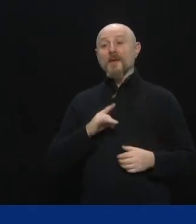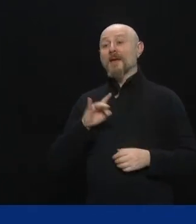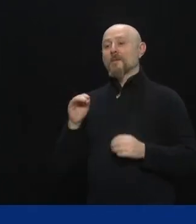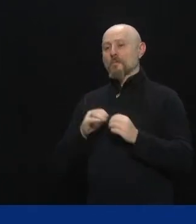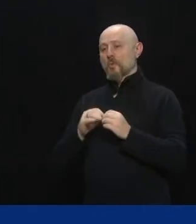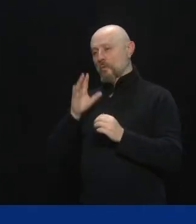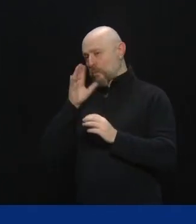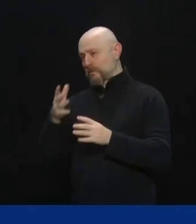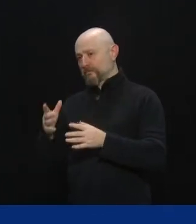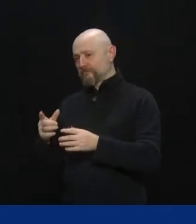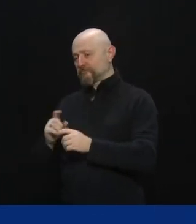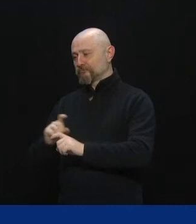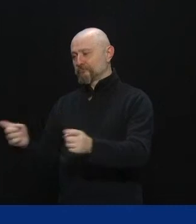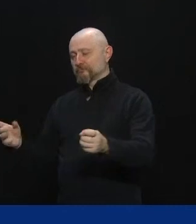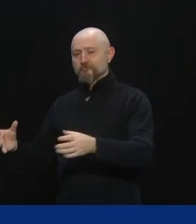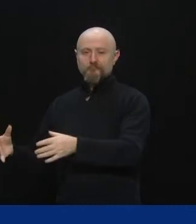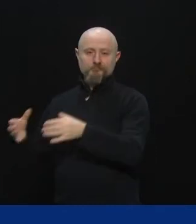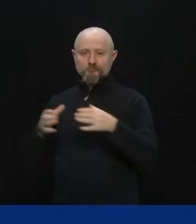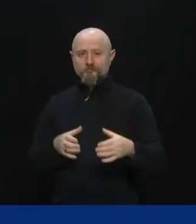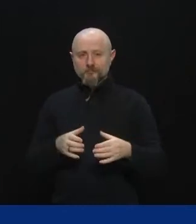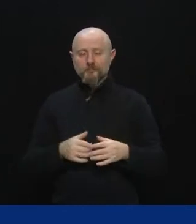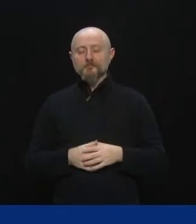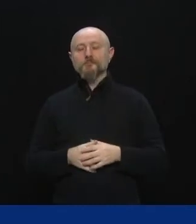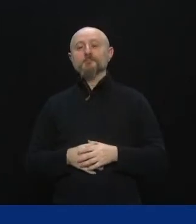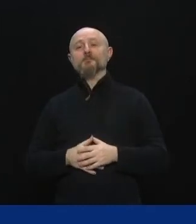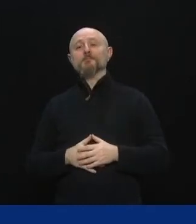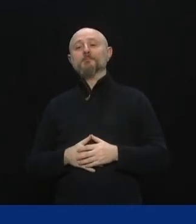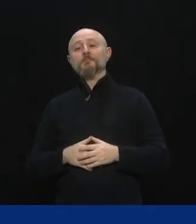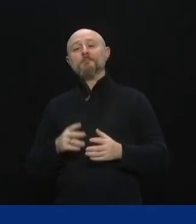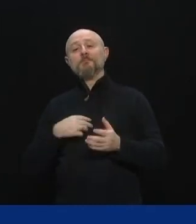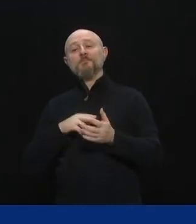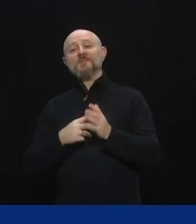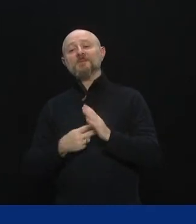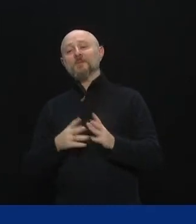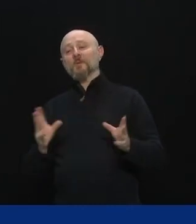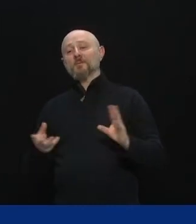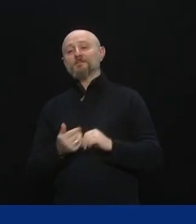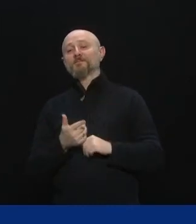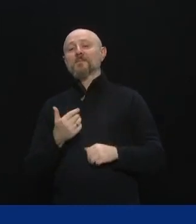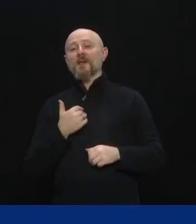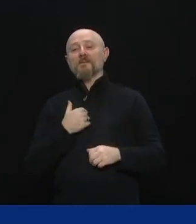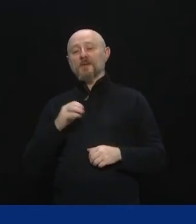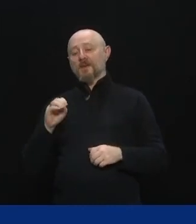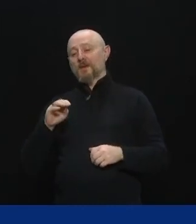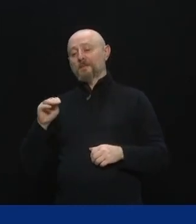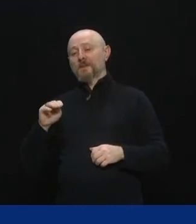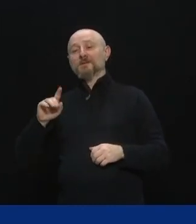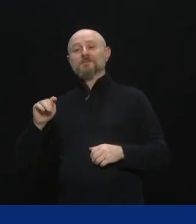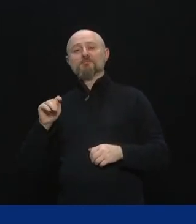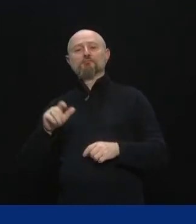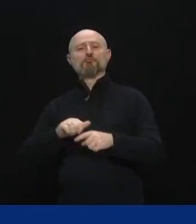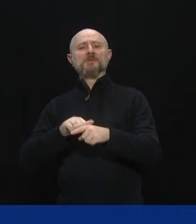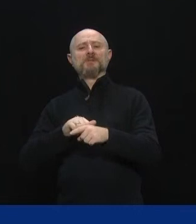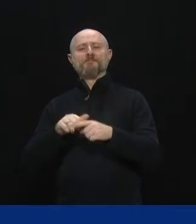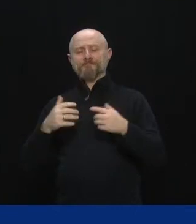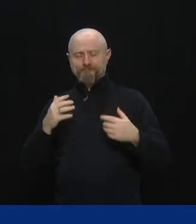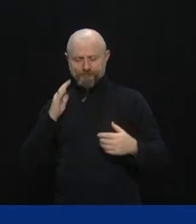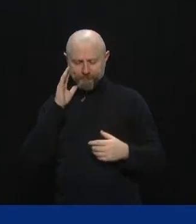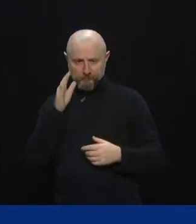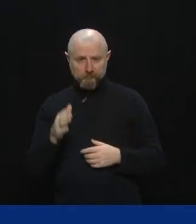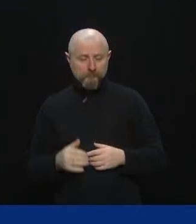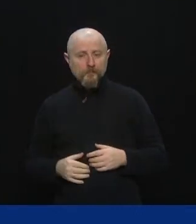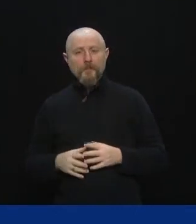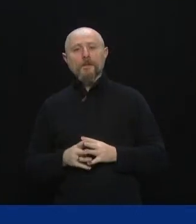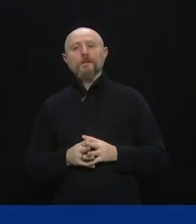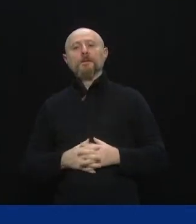weeks. So we're going to keep ramping up. So every National Guard member will have EMT training, so we're prepared for whatever comes in the future.